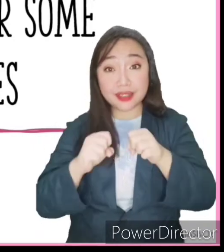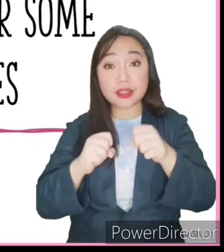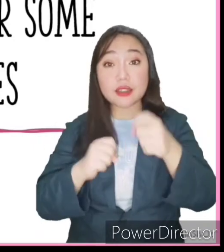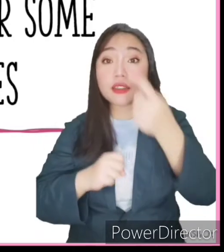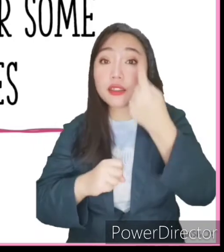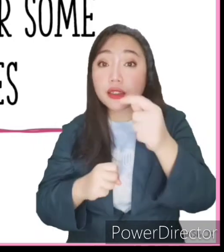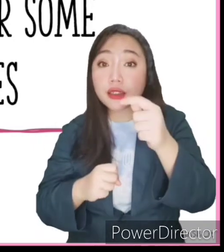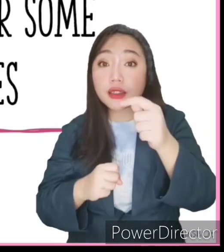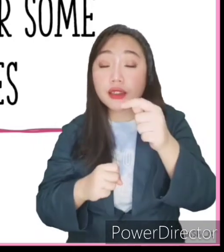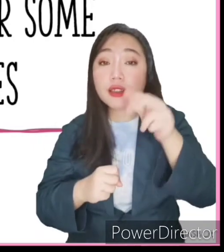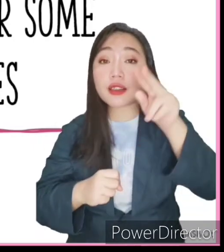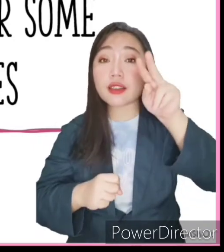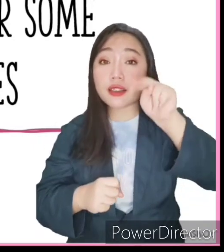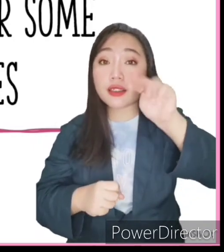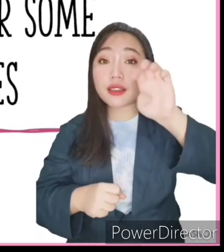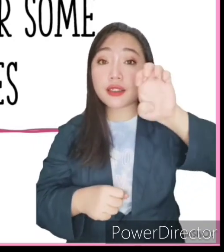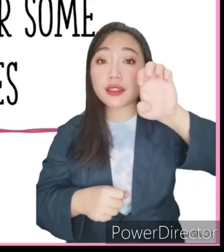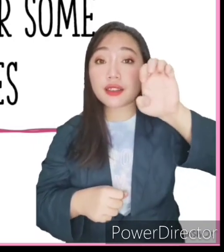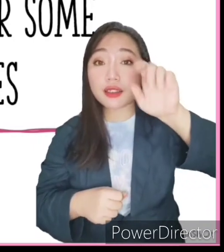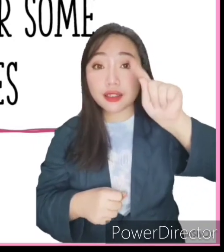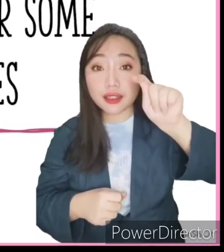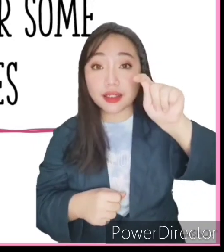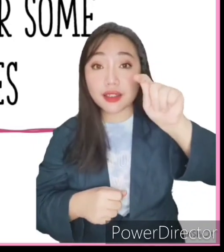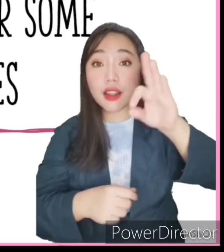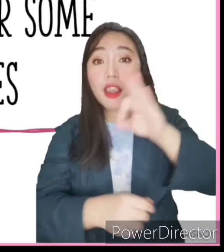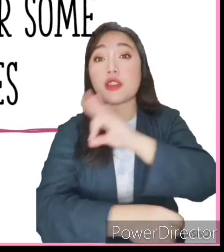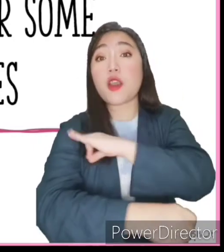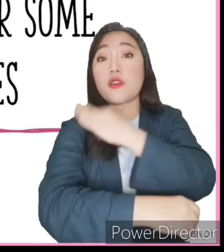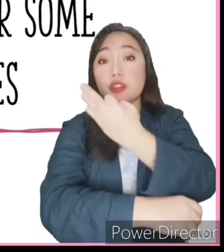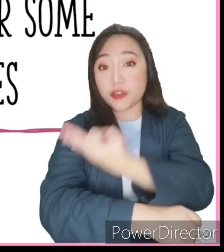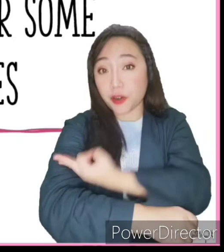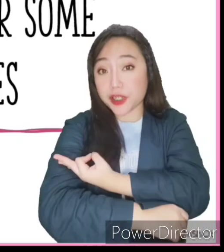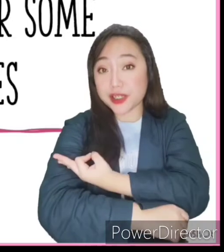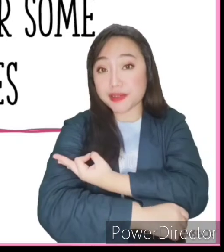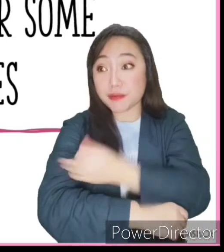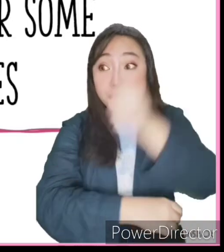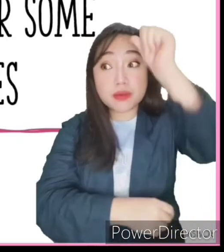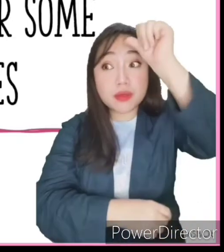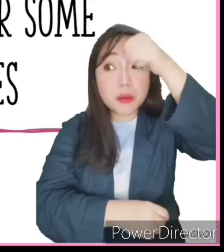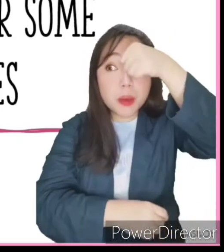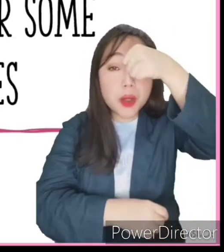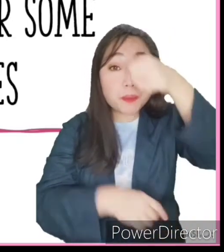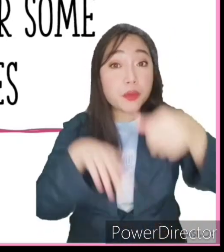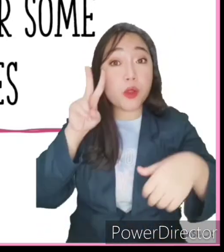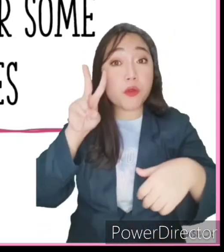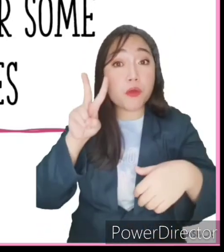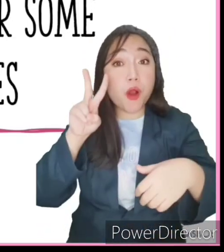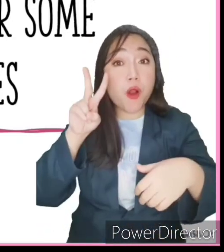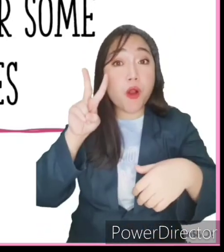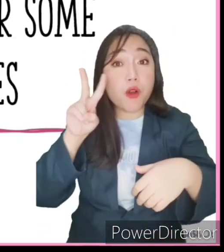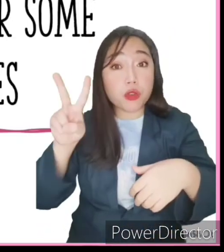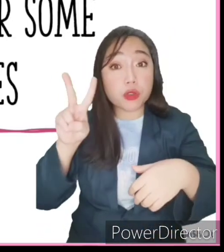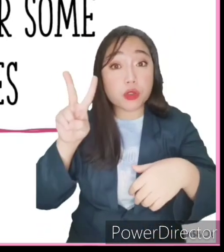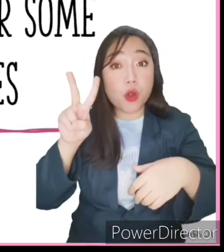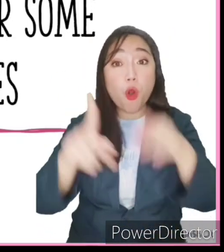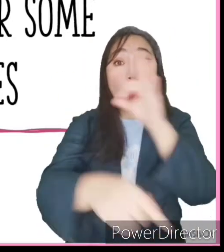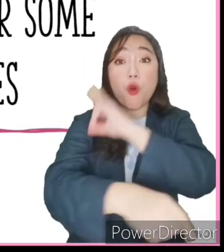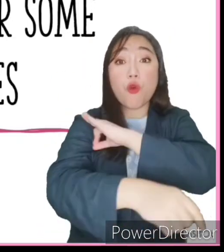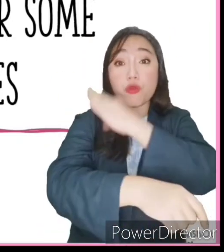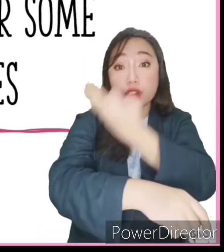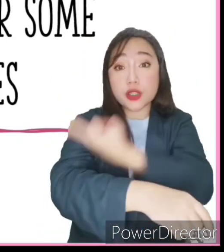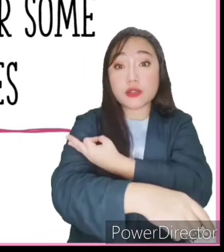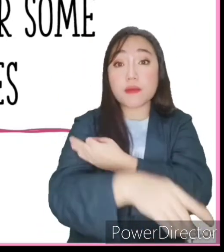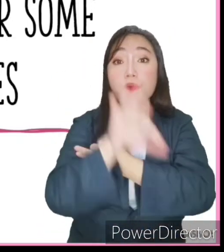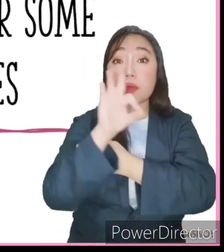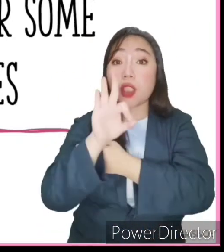Now, you need to get the net force. Remember